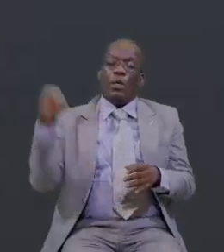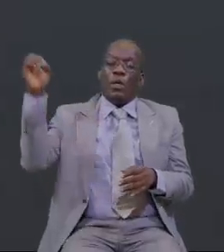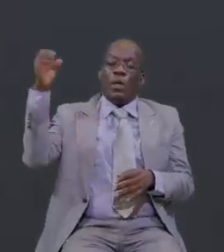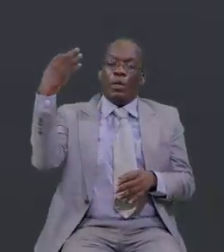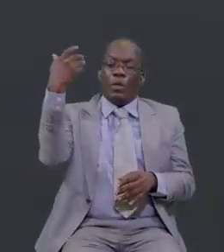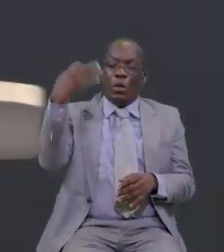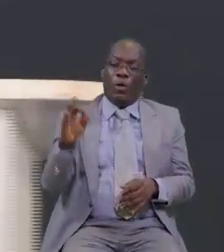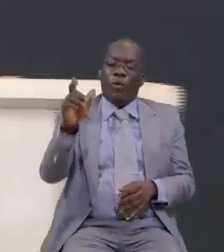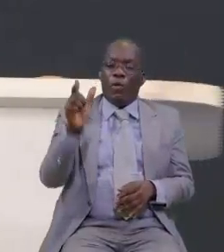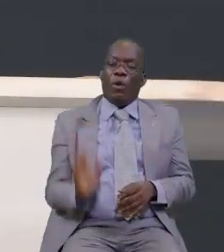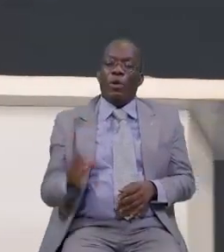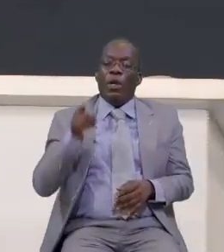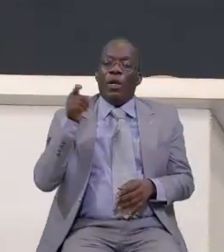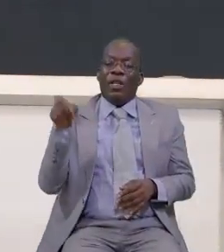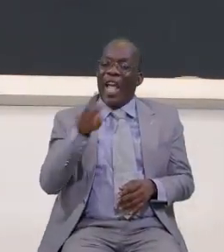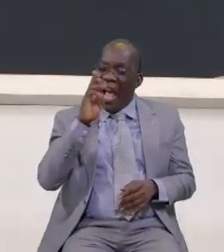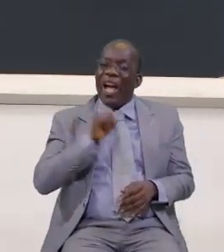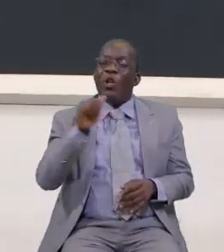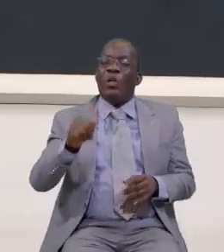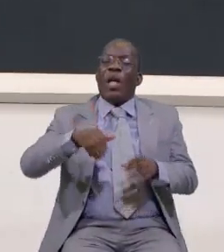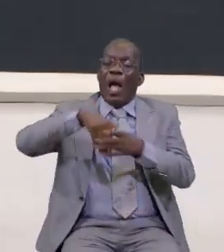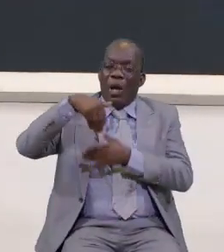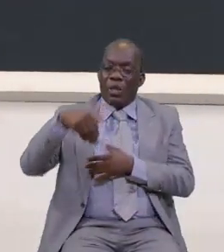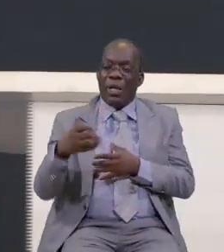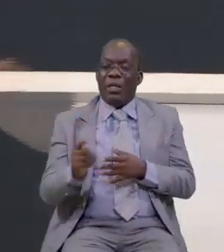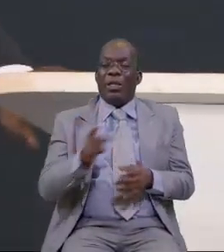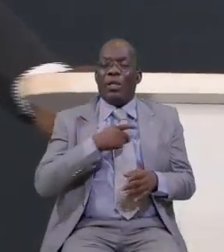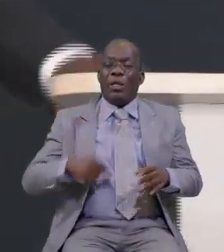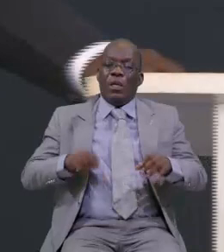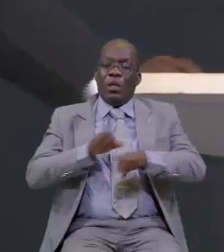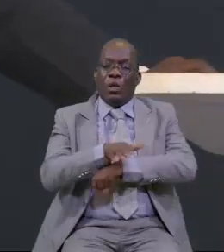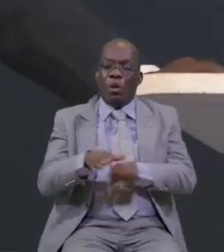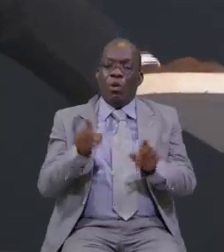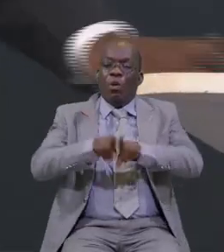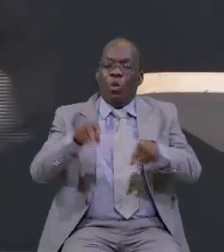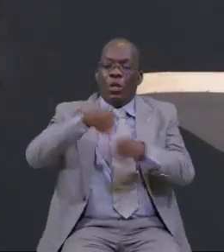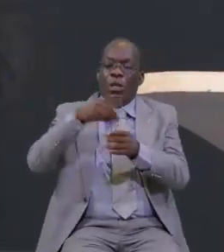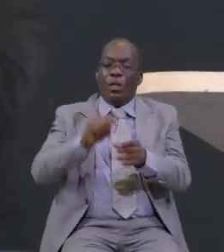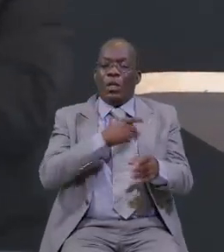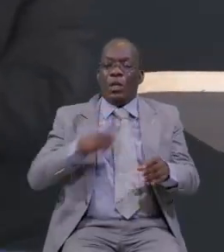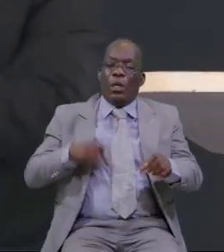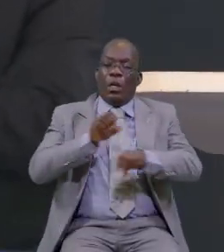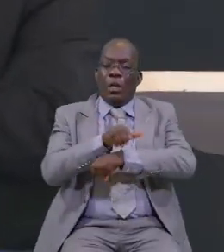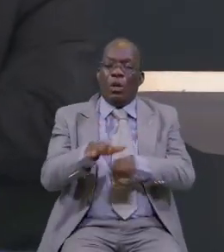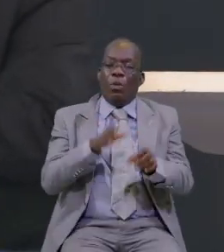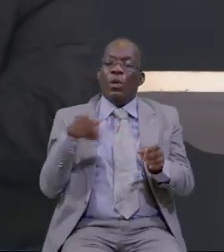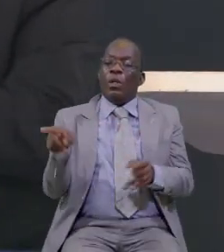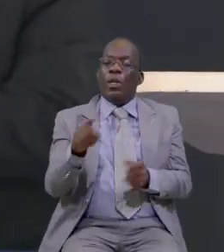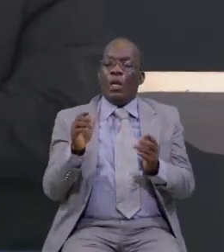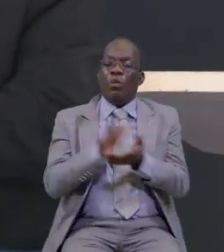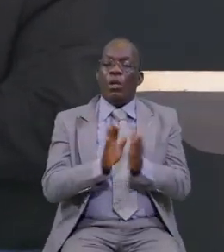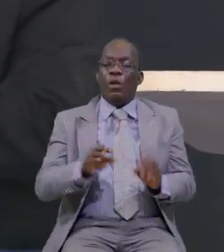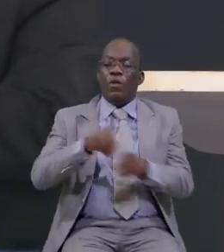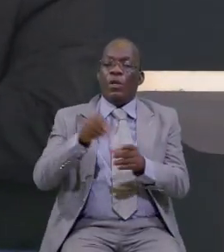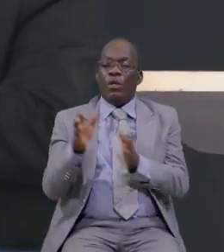the kingdom. They are inside the kingdom. They have believed on the Lord Jesus Christ before you can become